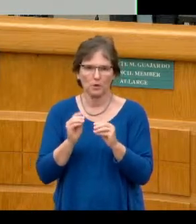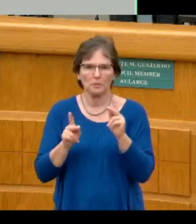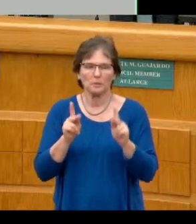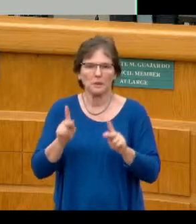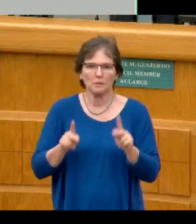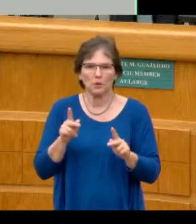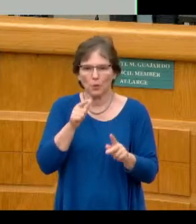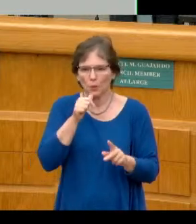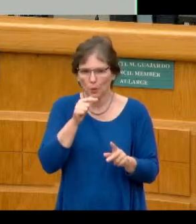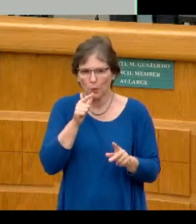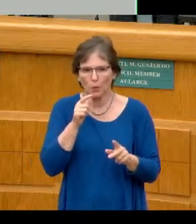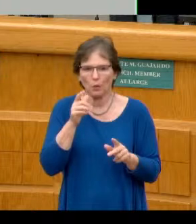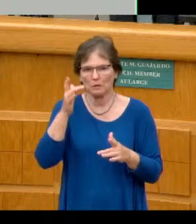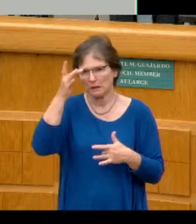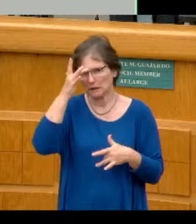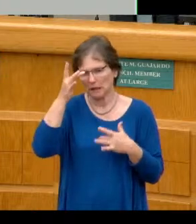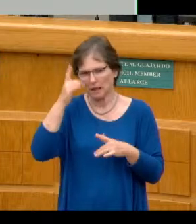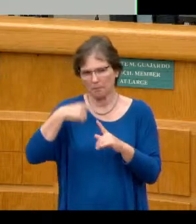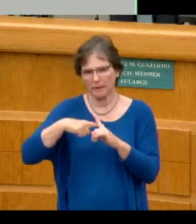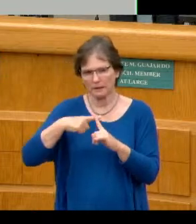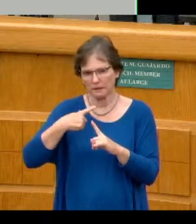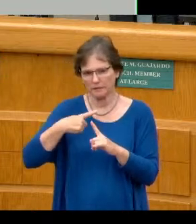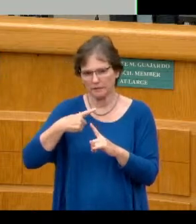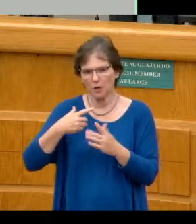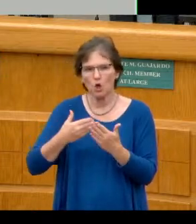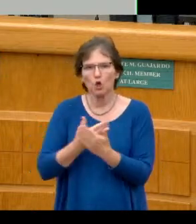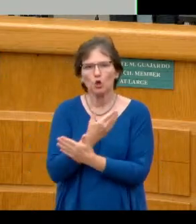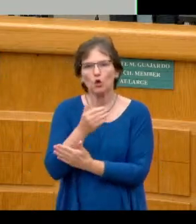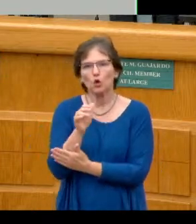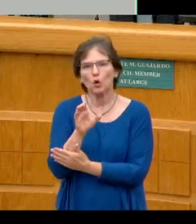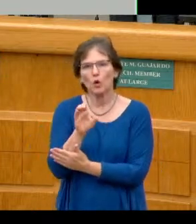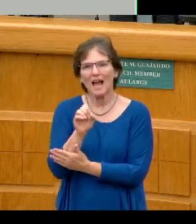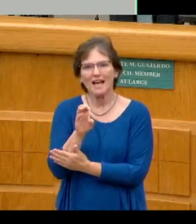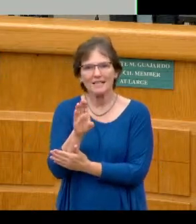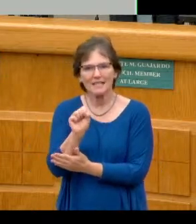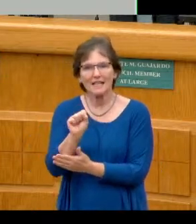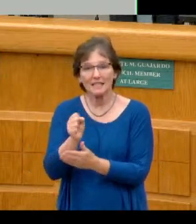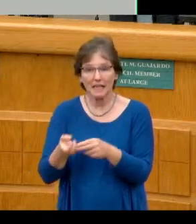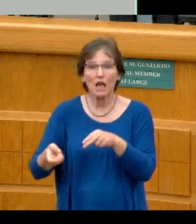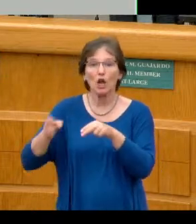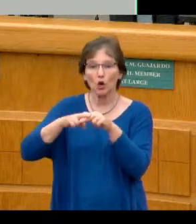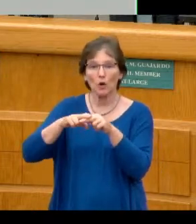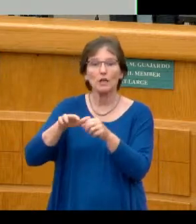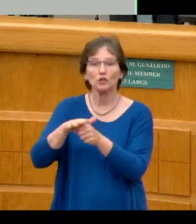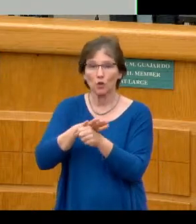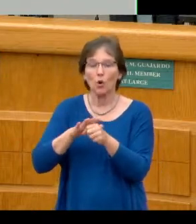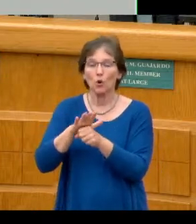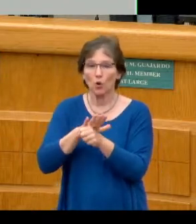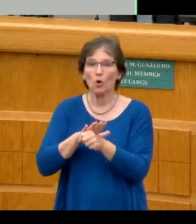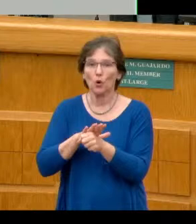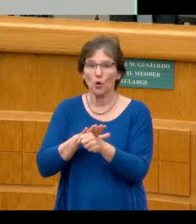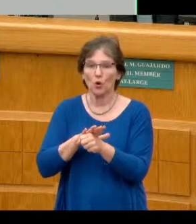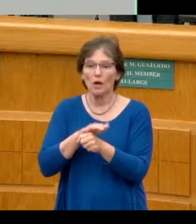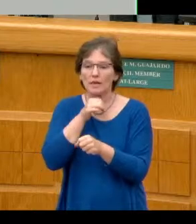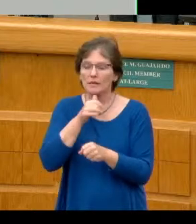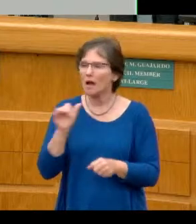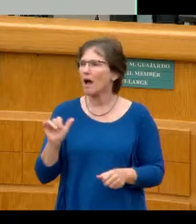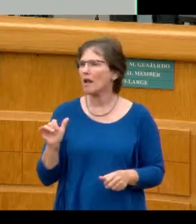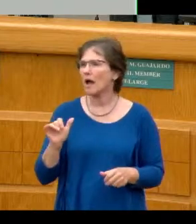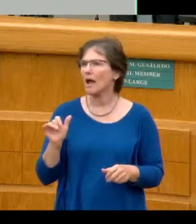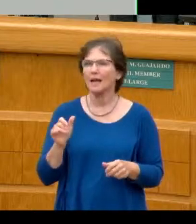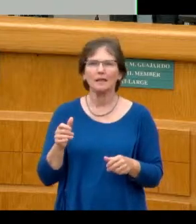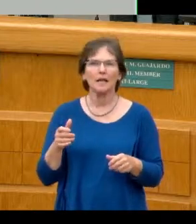In summary, the transmission rate is up. It's definitely above 1. We're estimating right now somewhere between 1.3 and